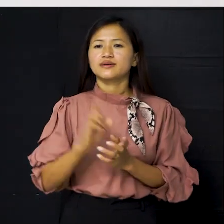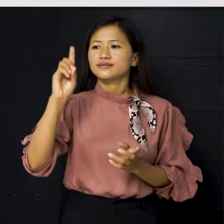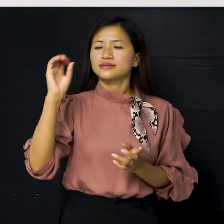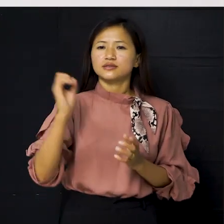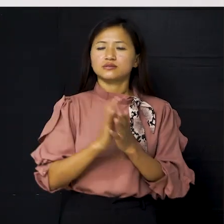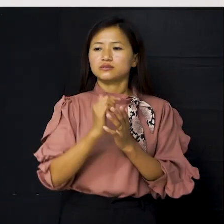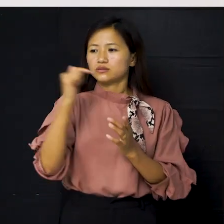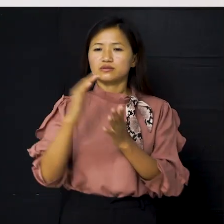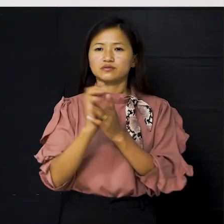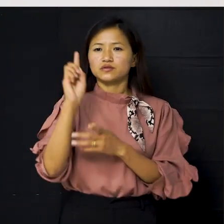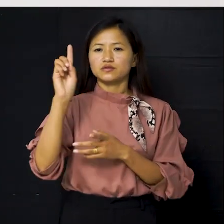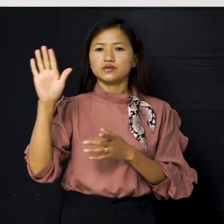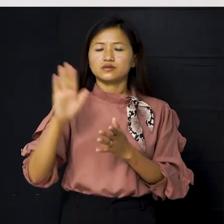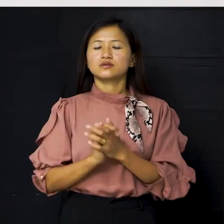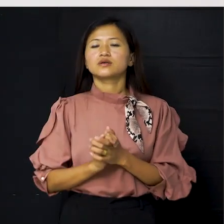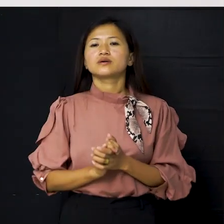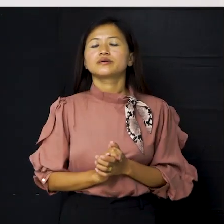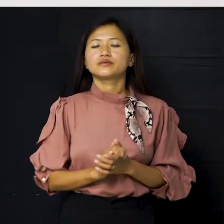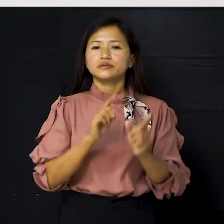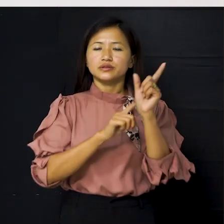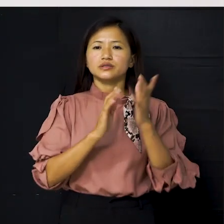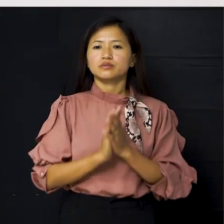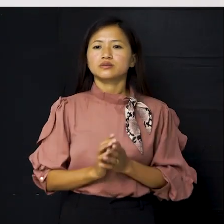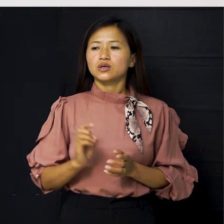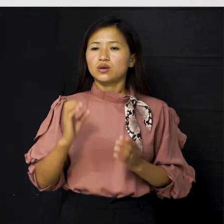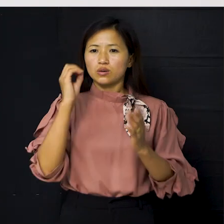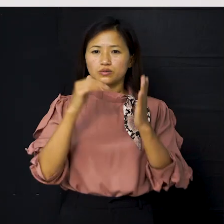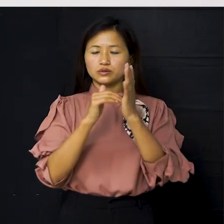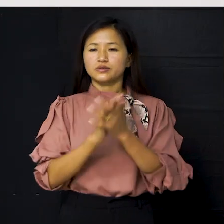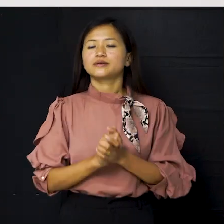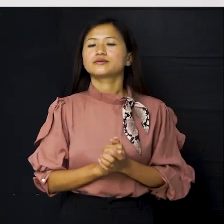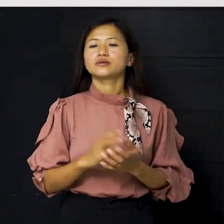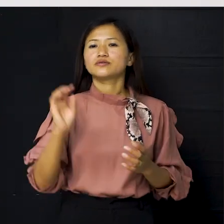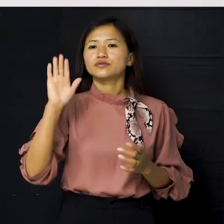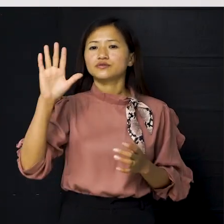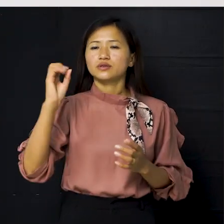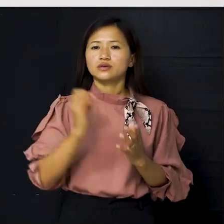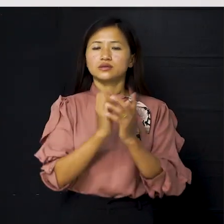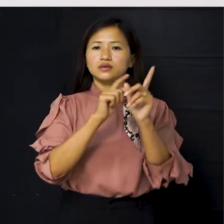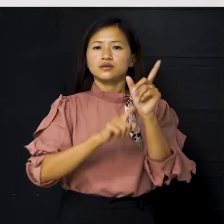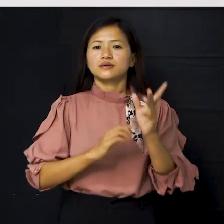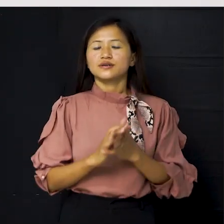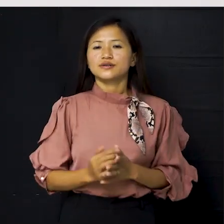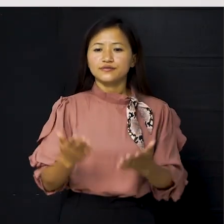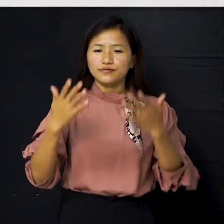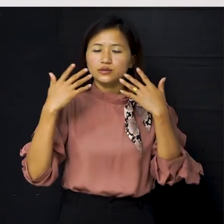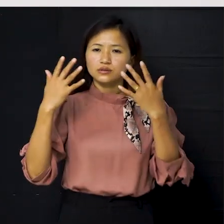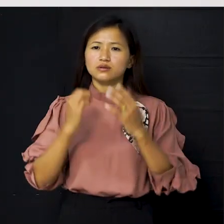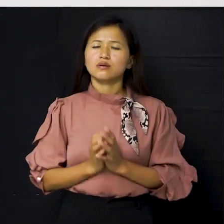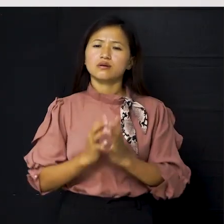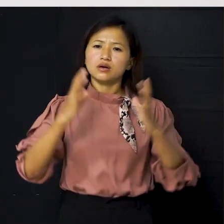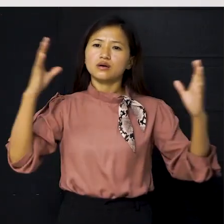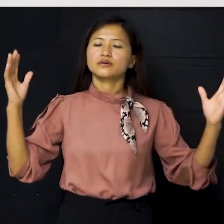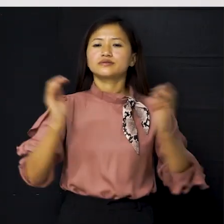10 to 15 years. However, Aurangzeb, he ruled for 50 years, and in these 50 years, he faced a lot of